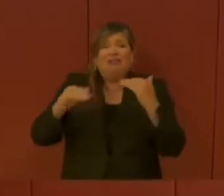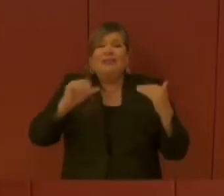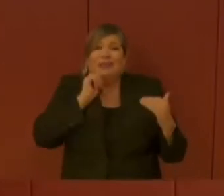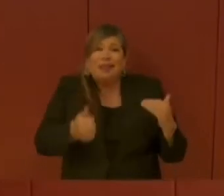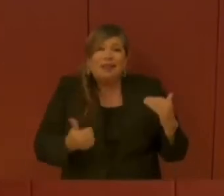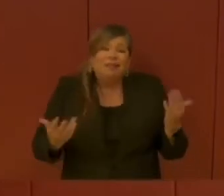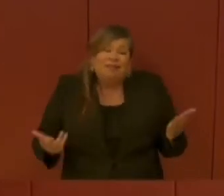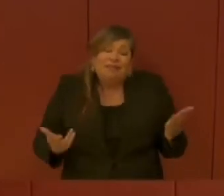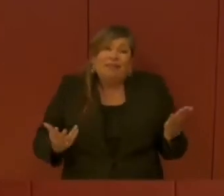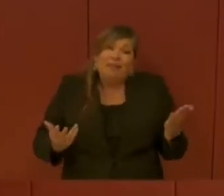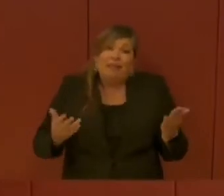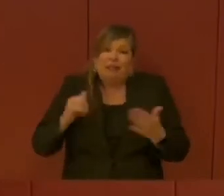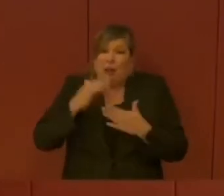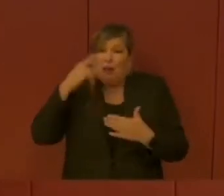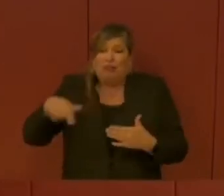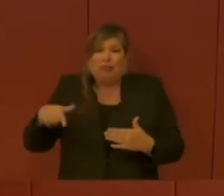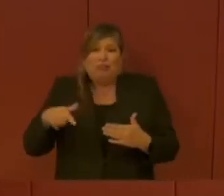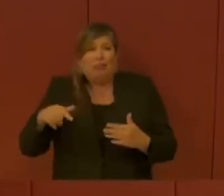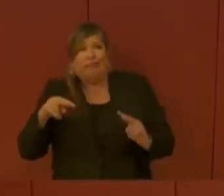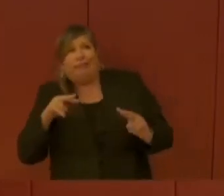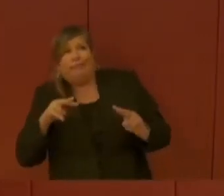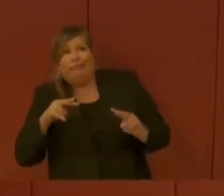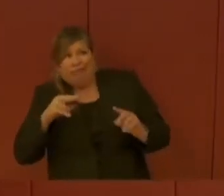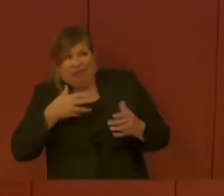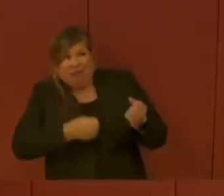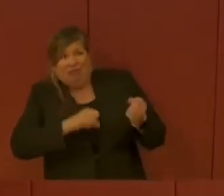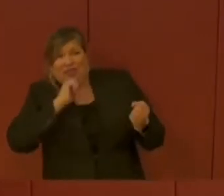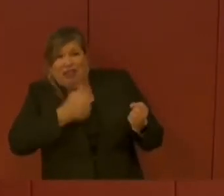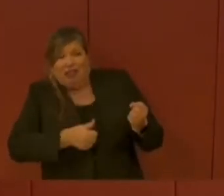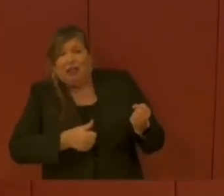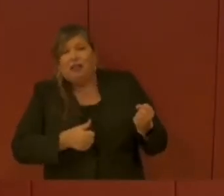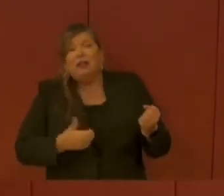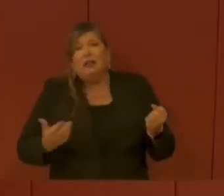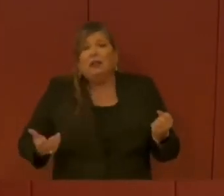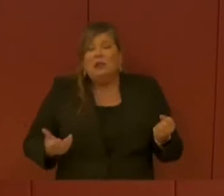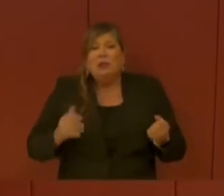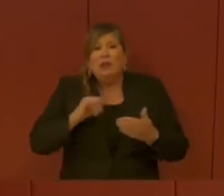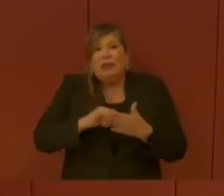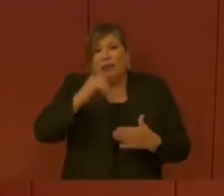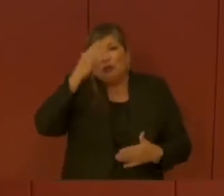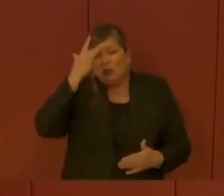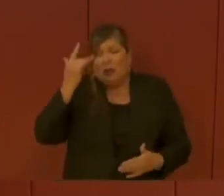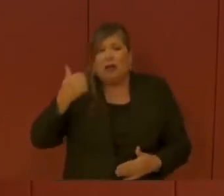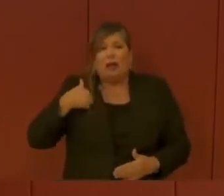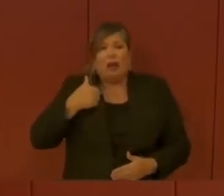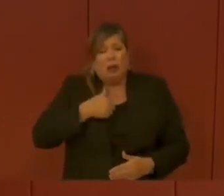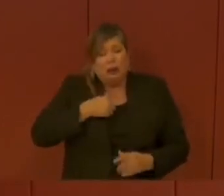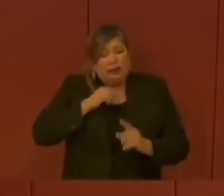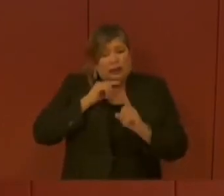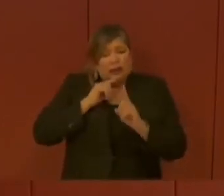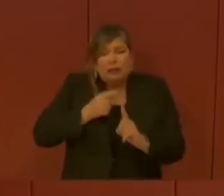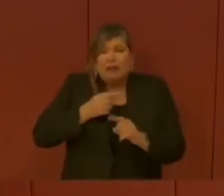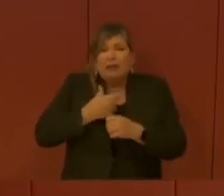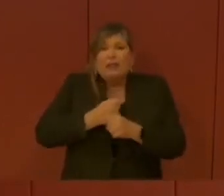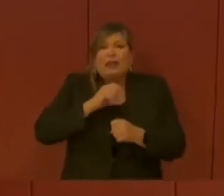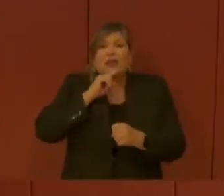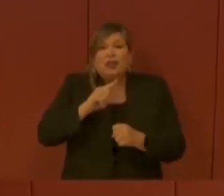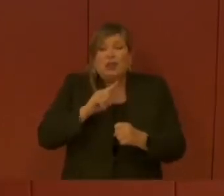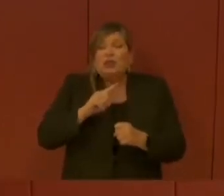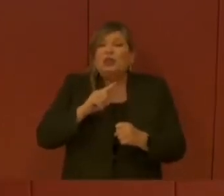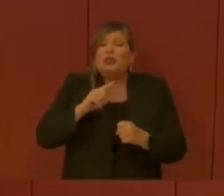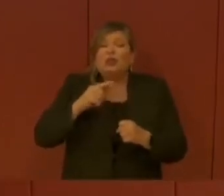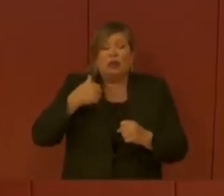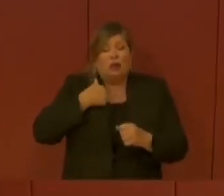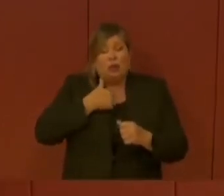that's specifically one of the foundational reasons we have entrusted with not only state money, but